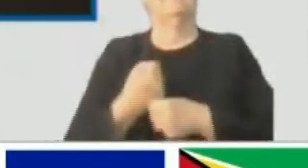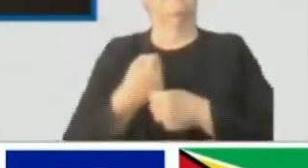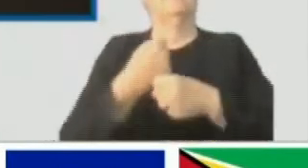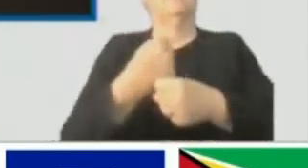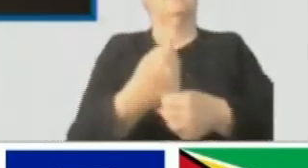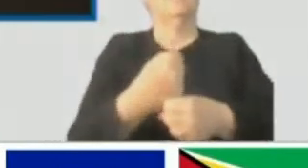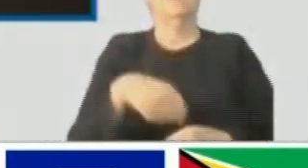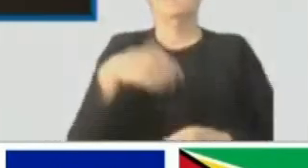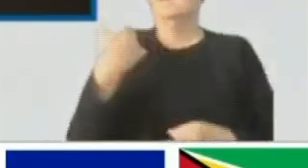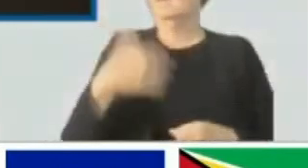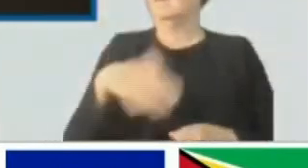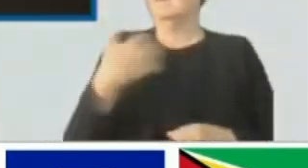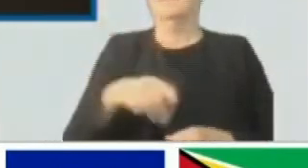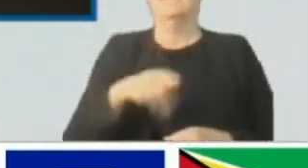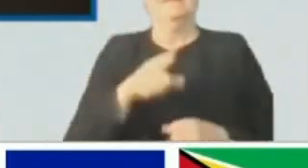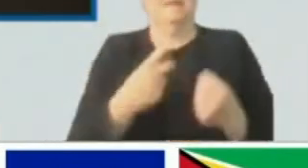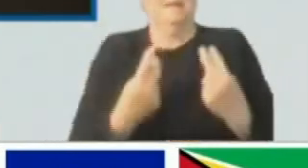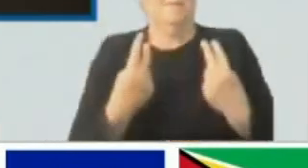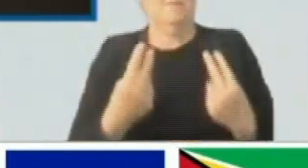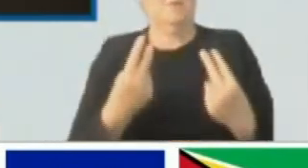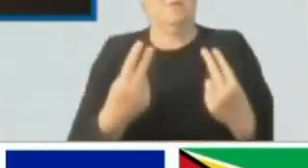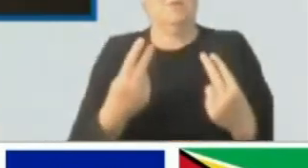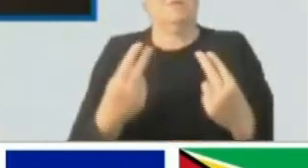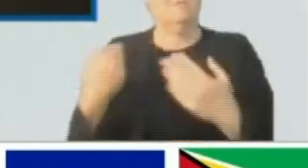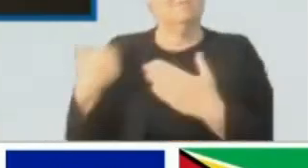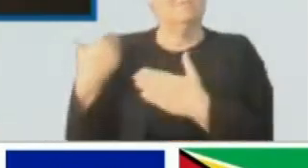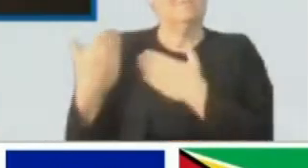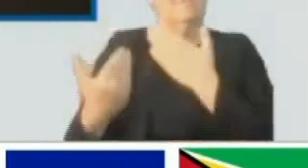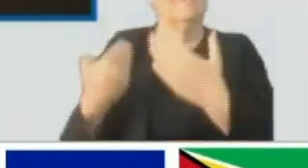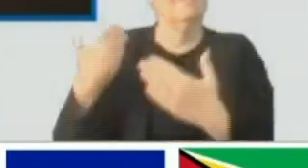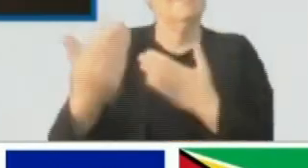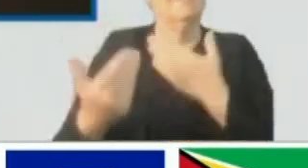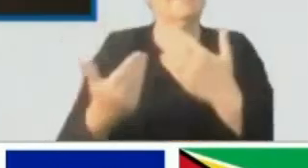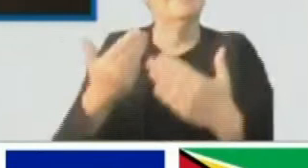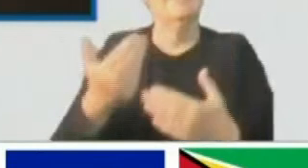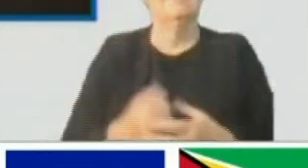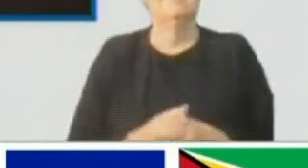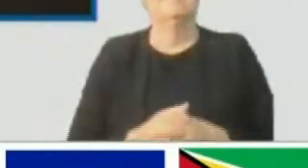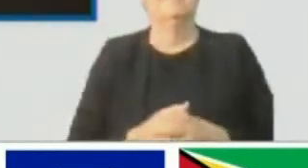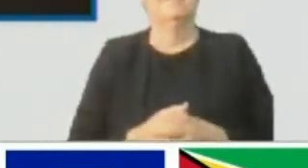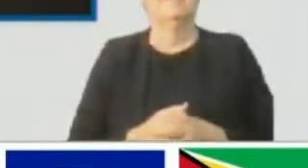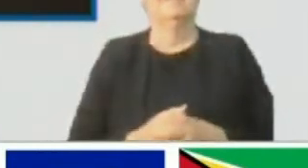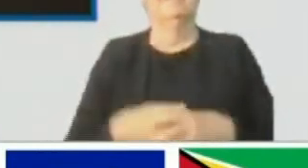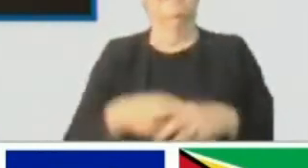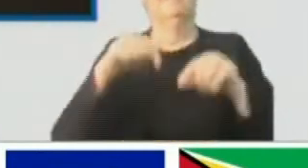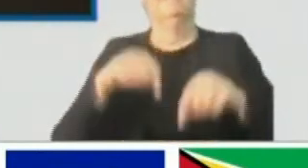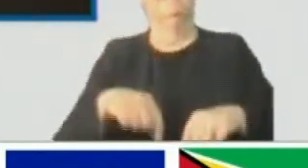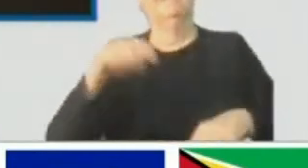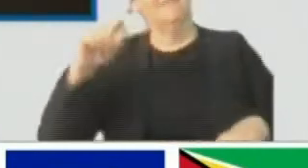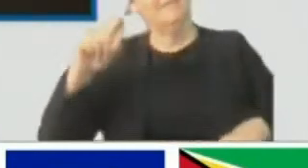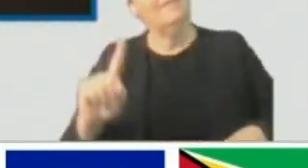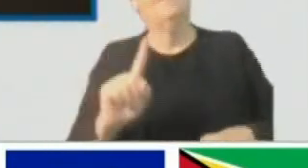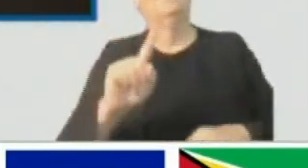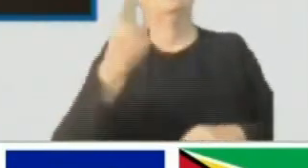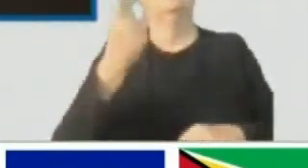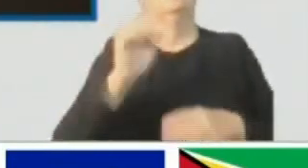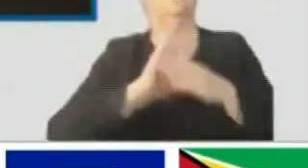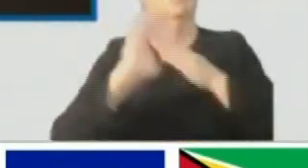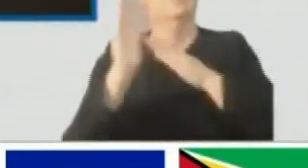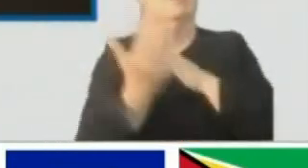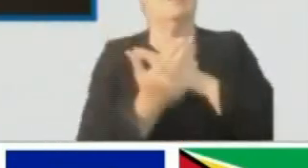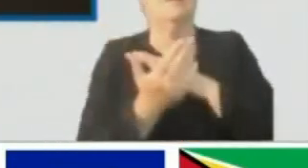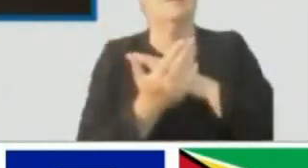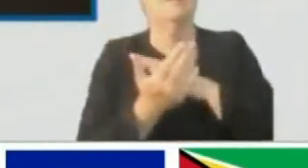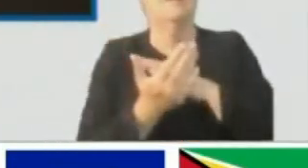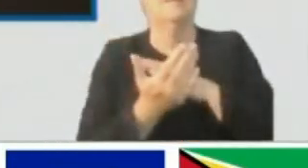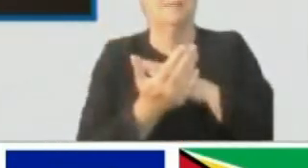It is a first for Jamaica, both as a Caribbean country and